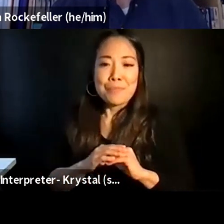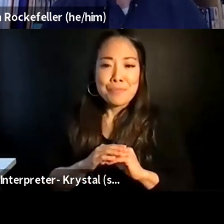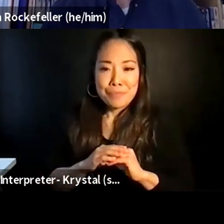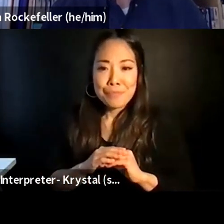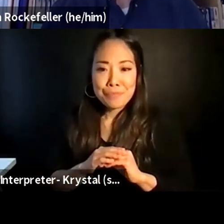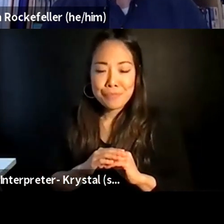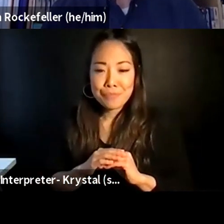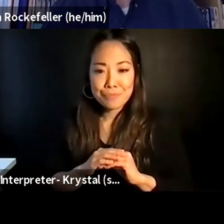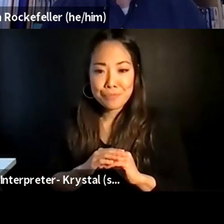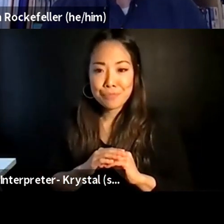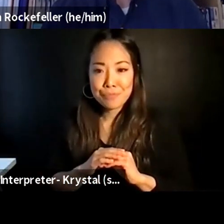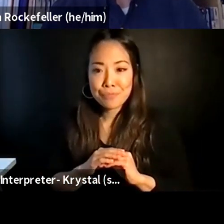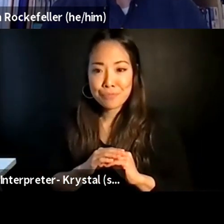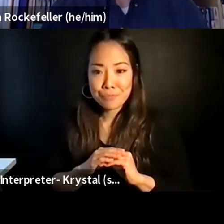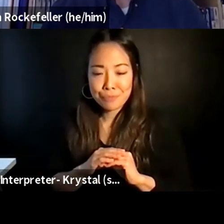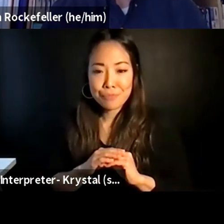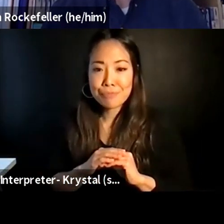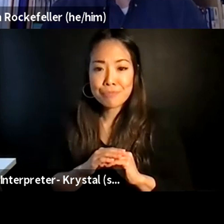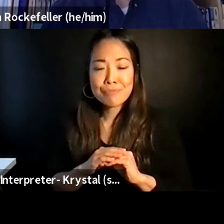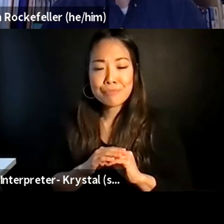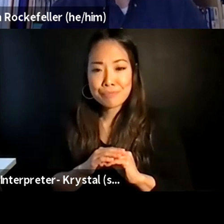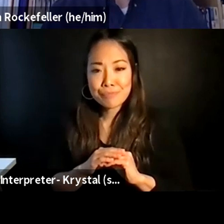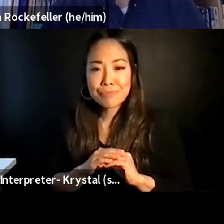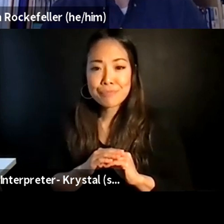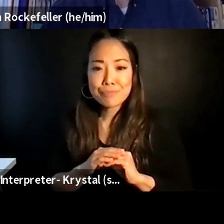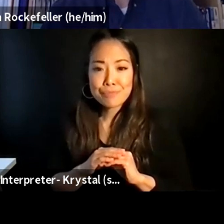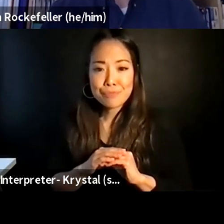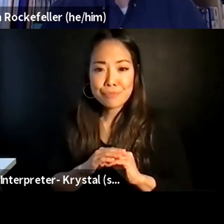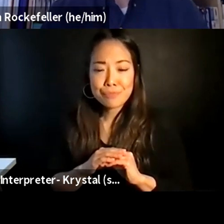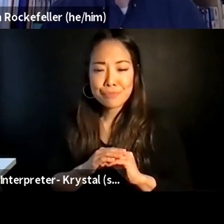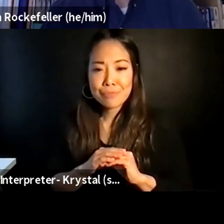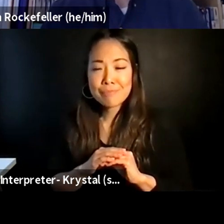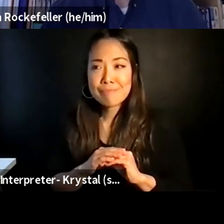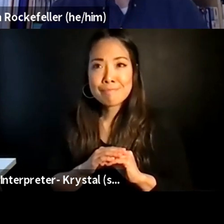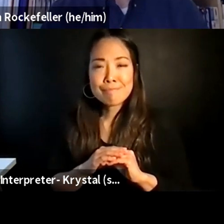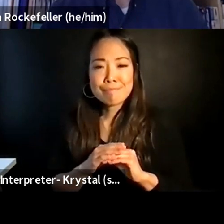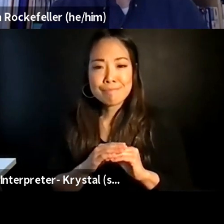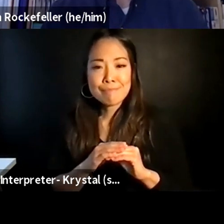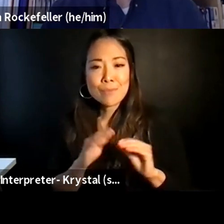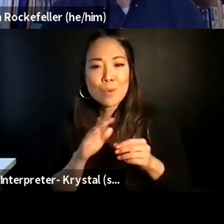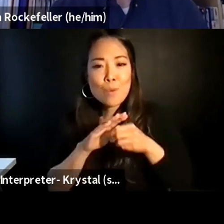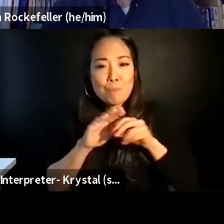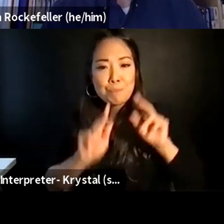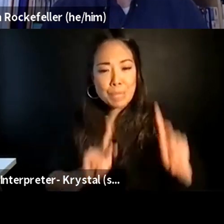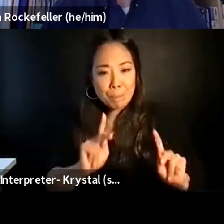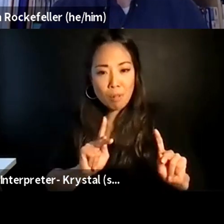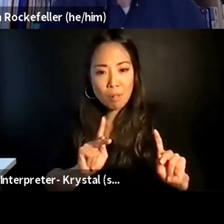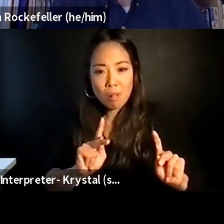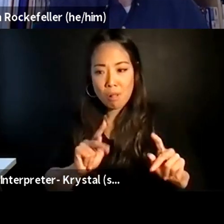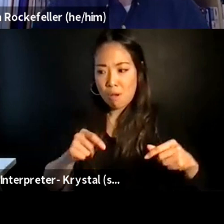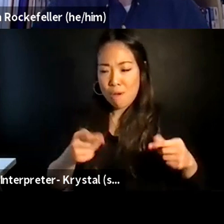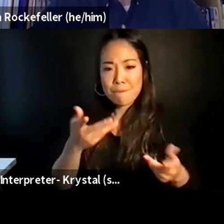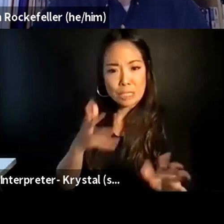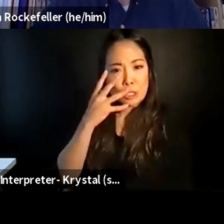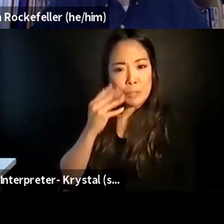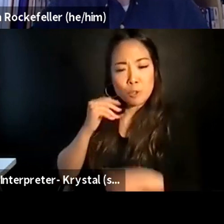is this horrible thing of oppressed people who end up oppressing each other.